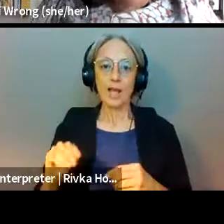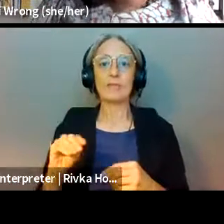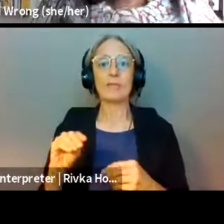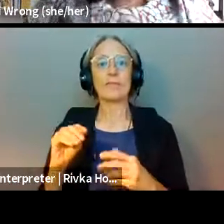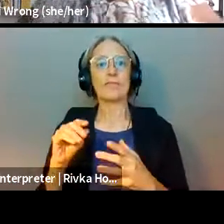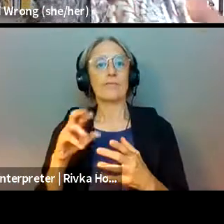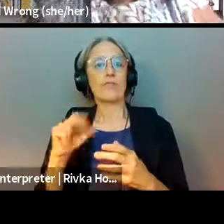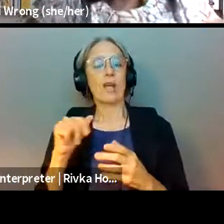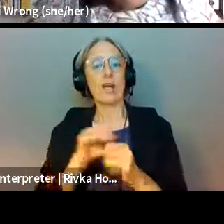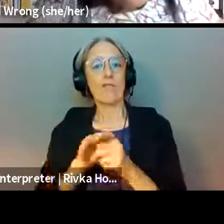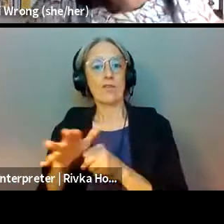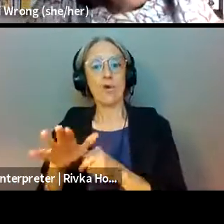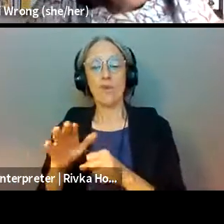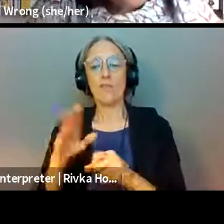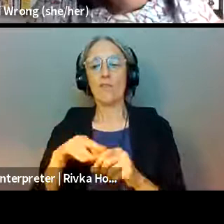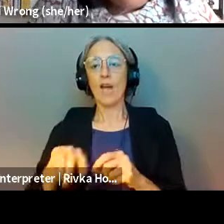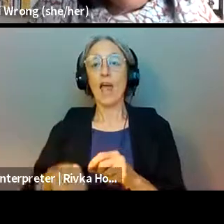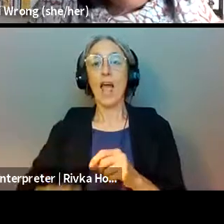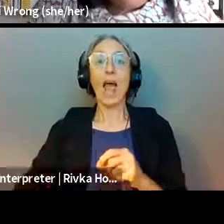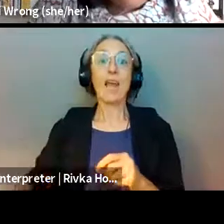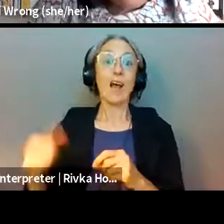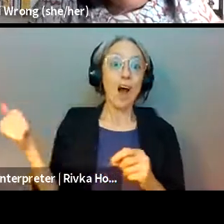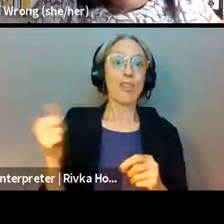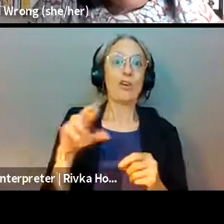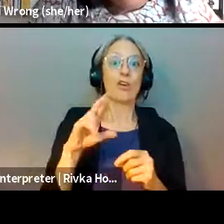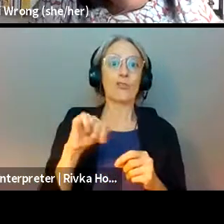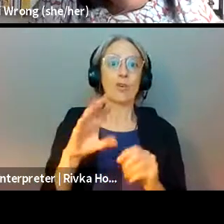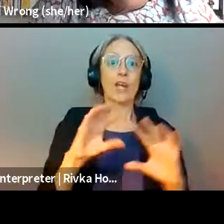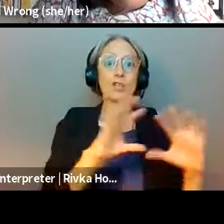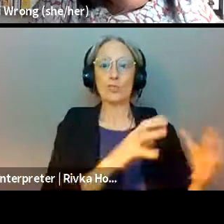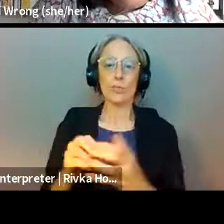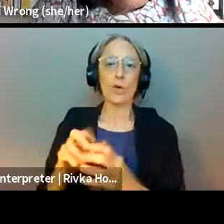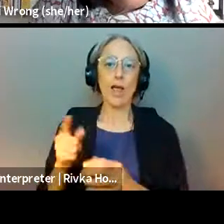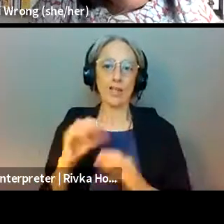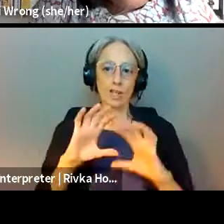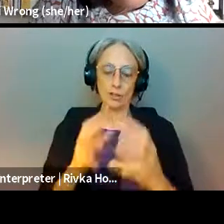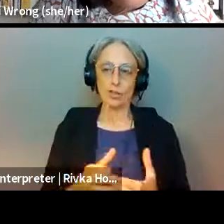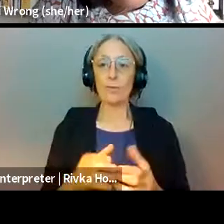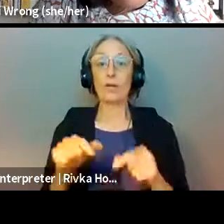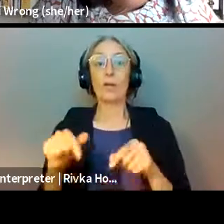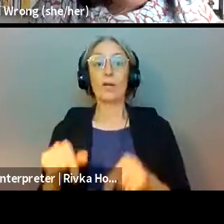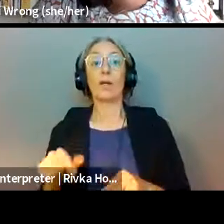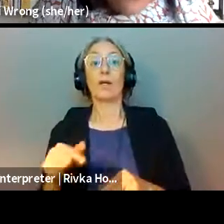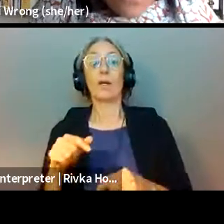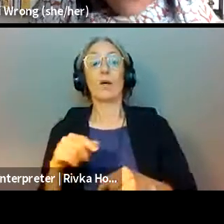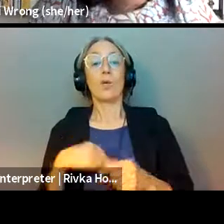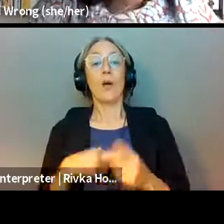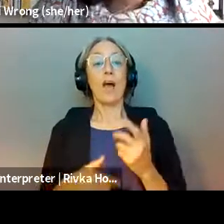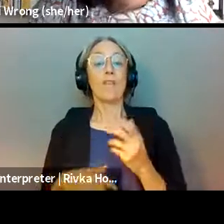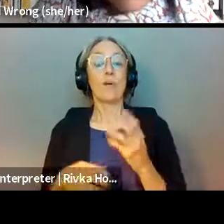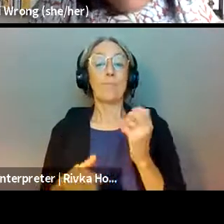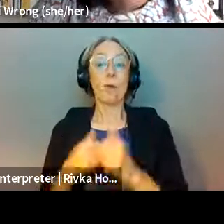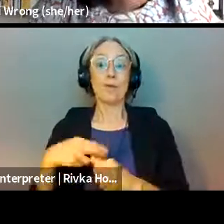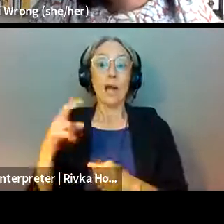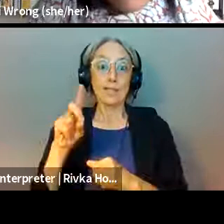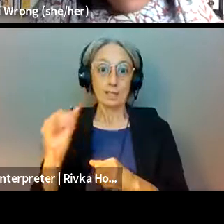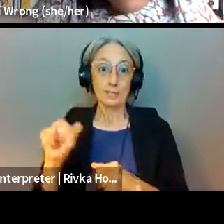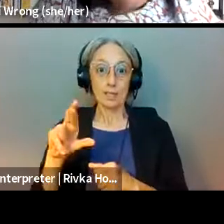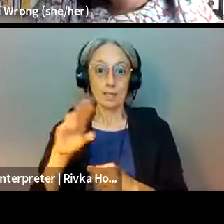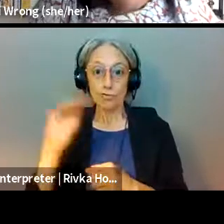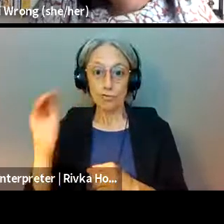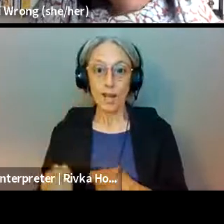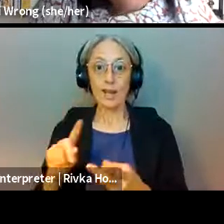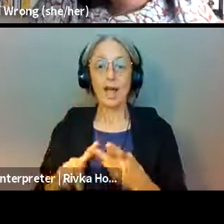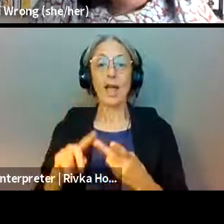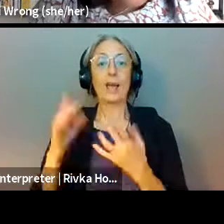any other racial or ethnic group. We also have some of the highest disability and illness rates in this country. And this isn't